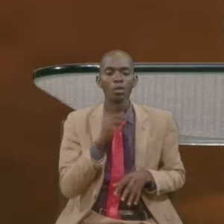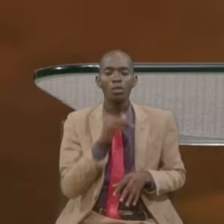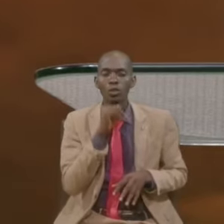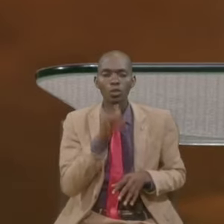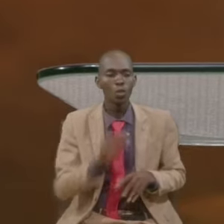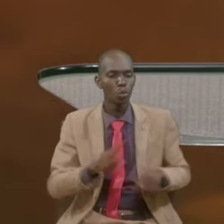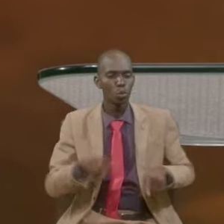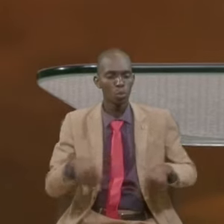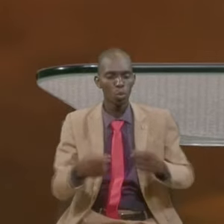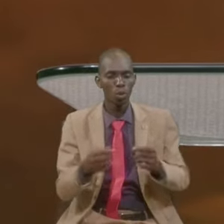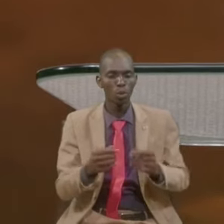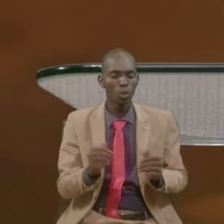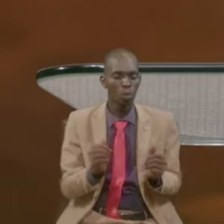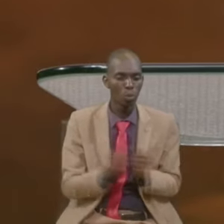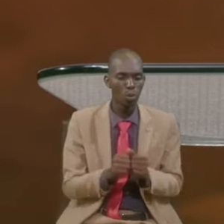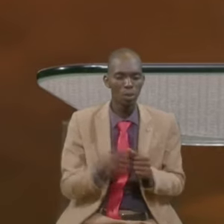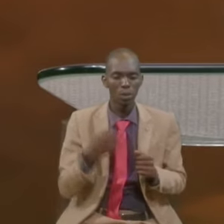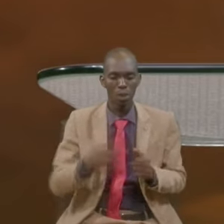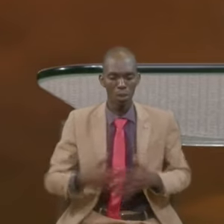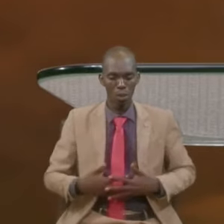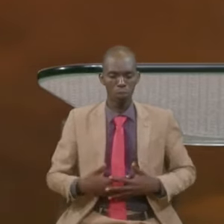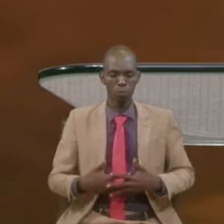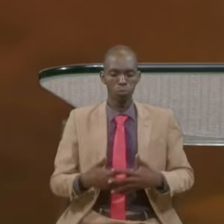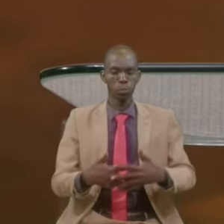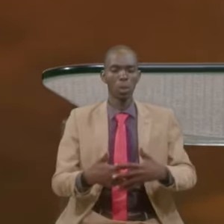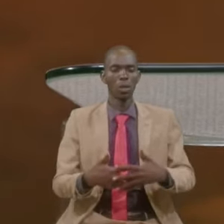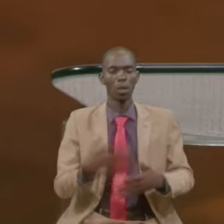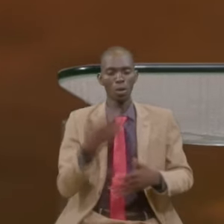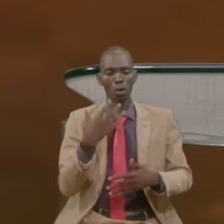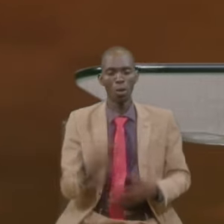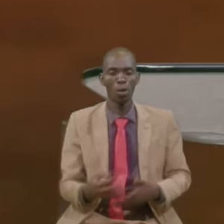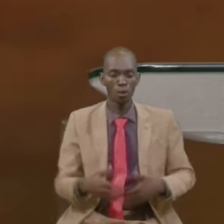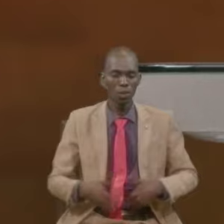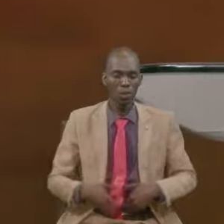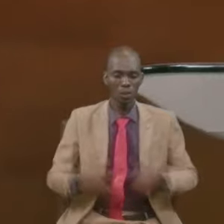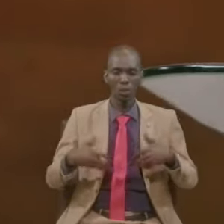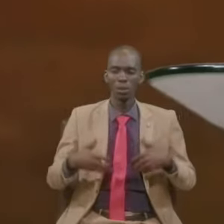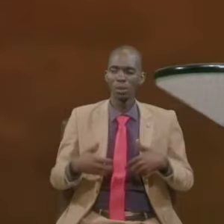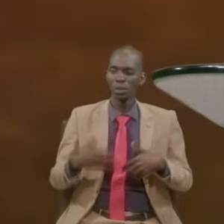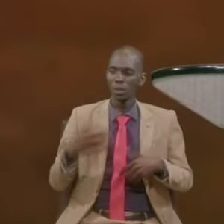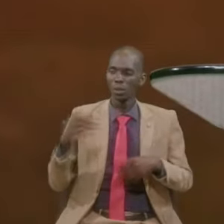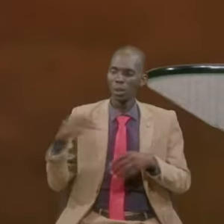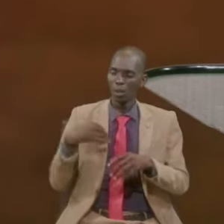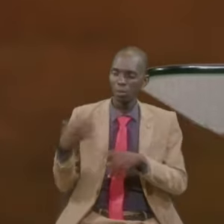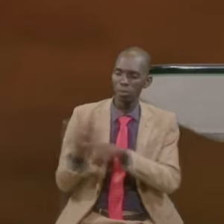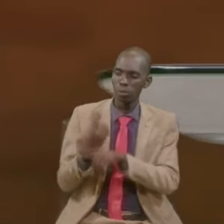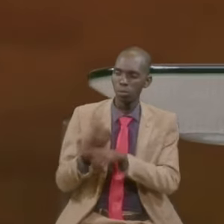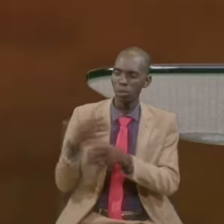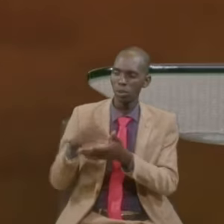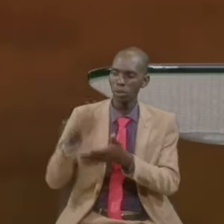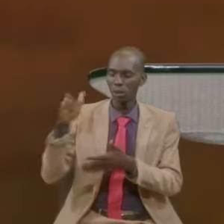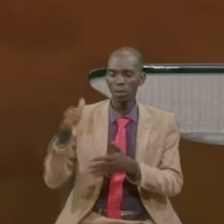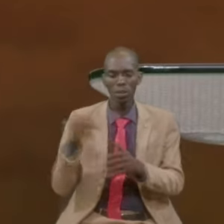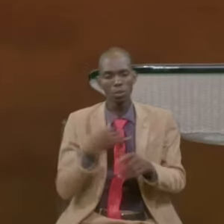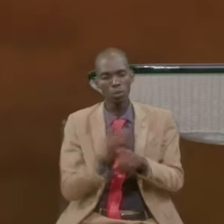of grudges all about. I grudge him for this, I grudge him for that. He